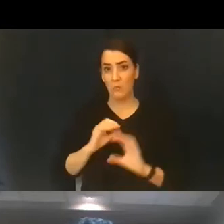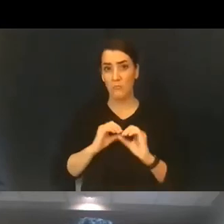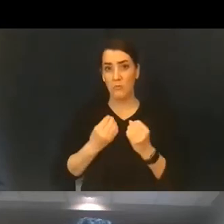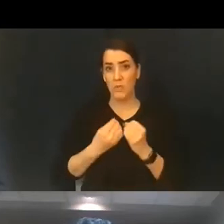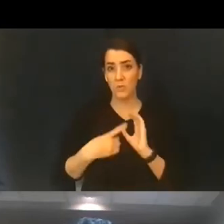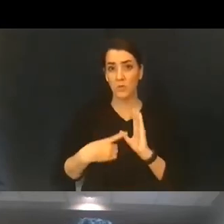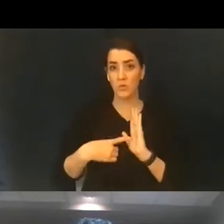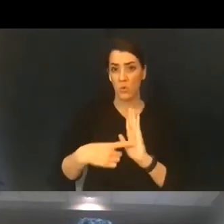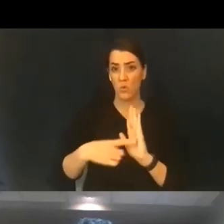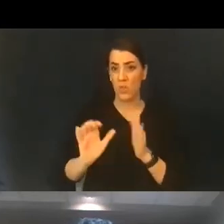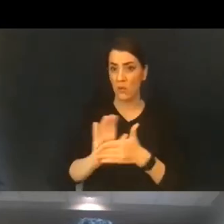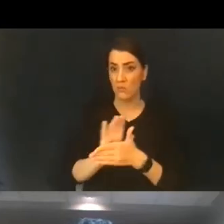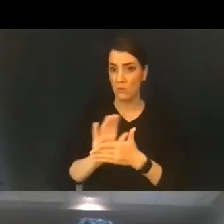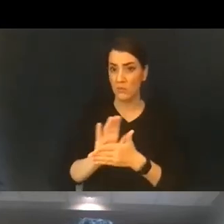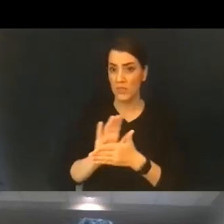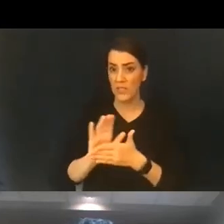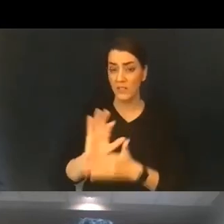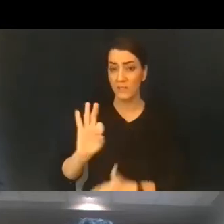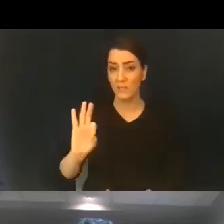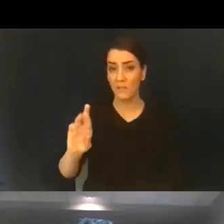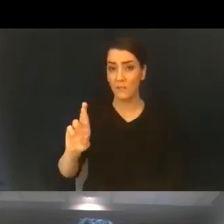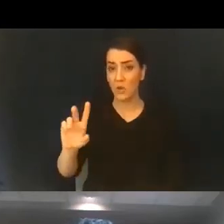side